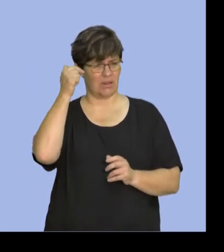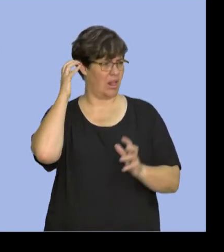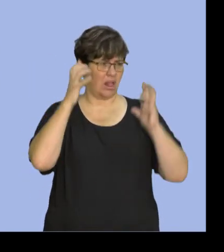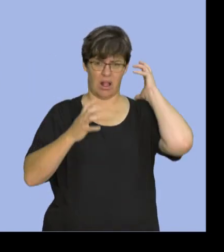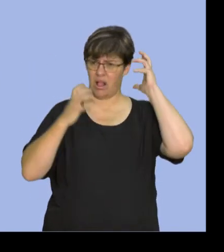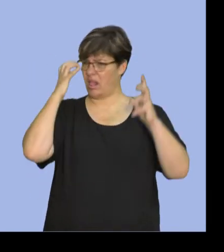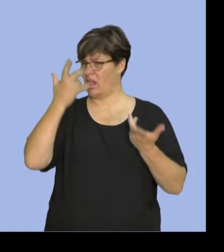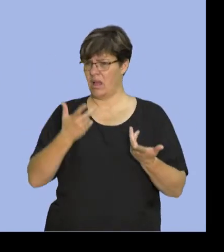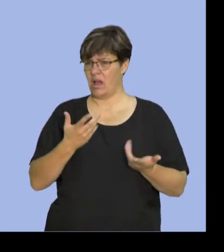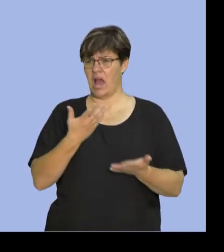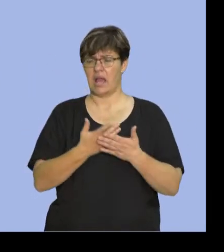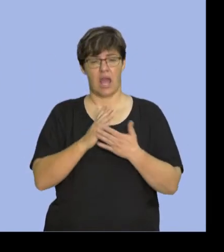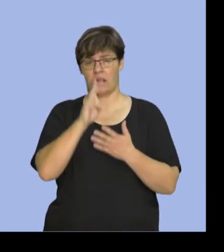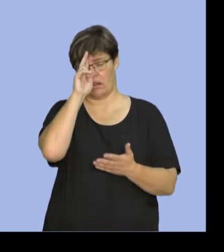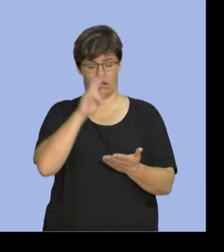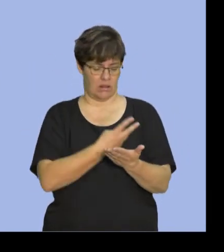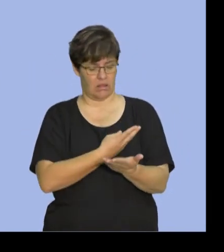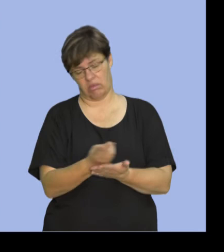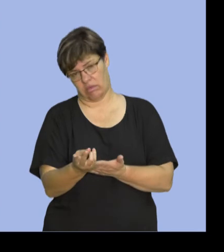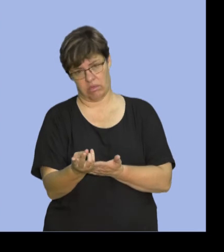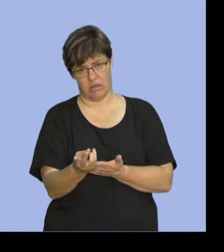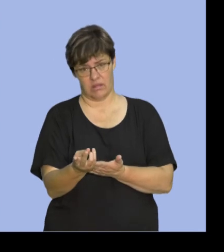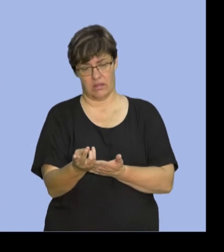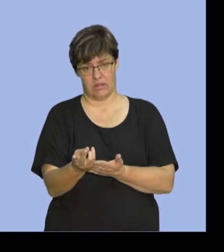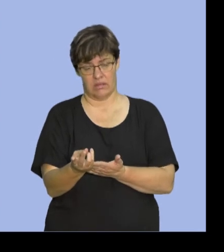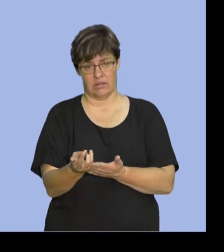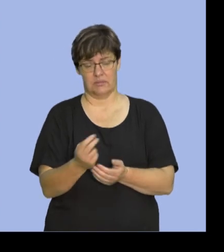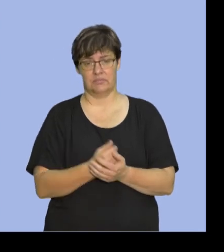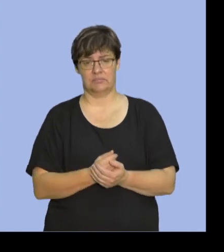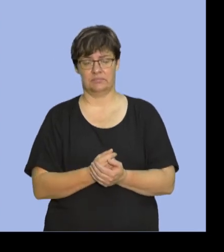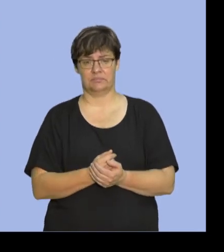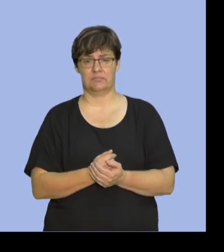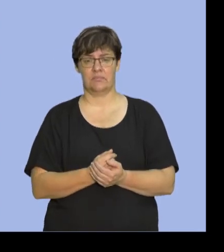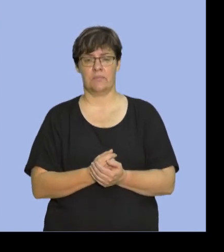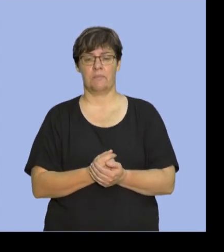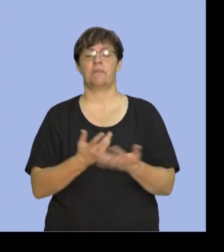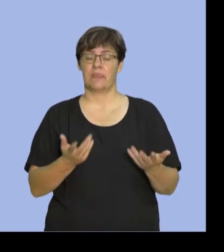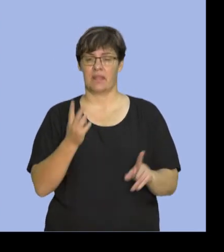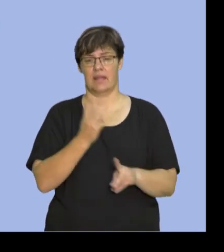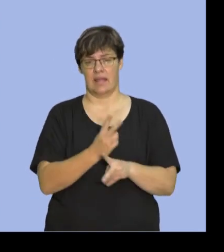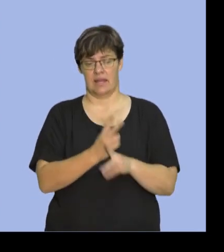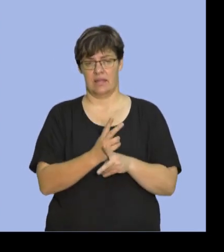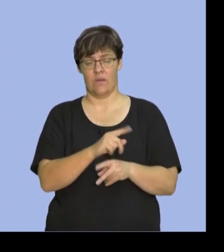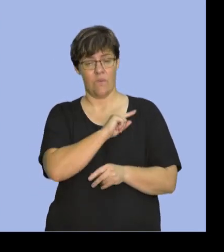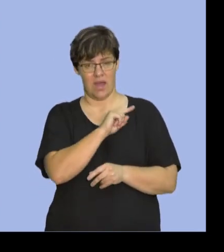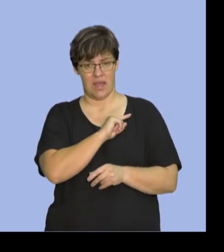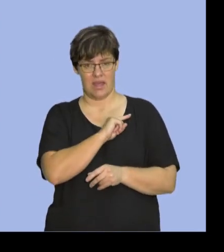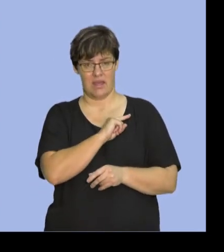and you could even pass out and fall unconscious. And these are again due to